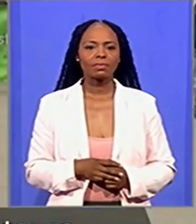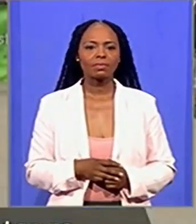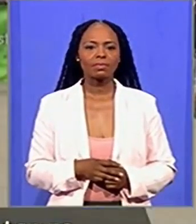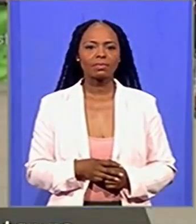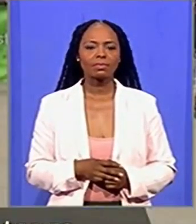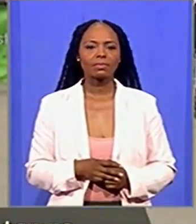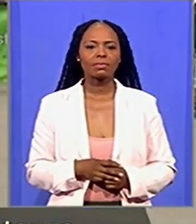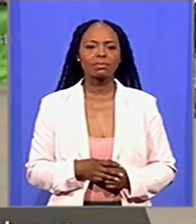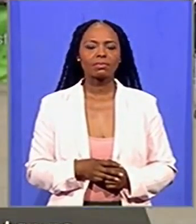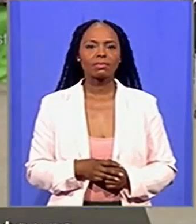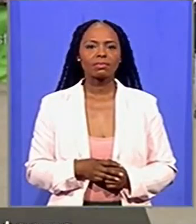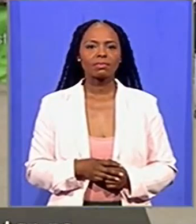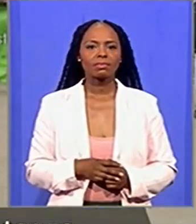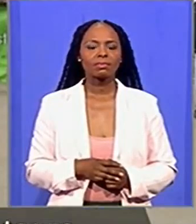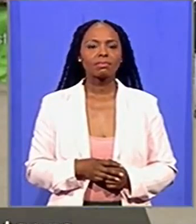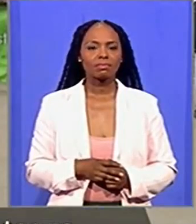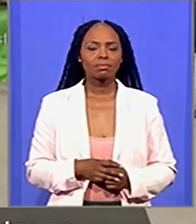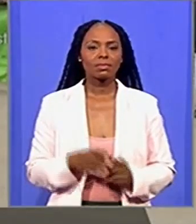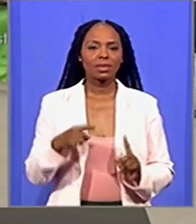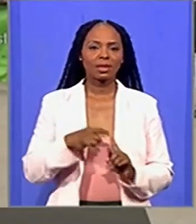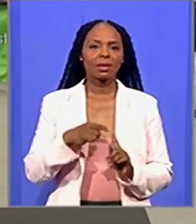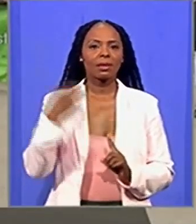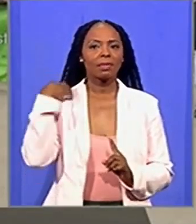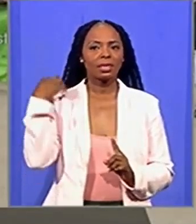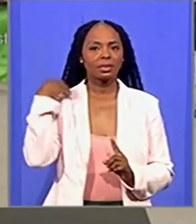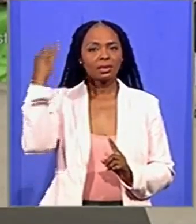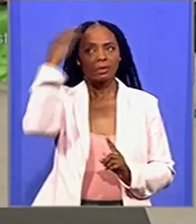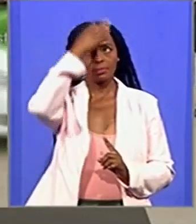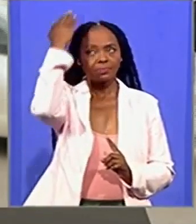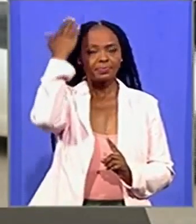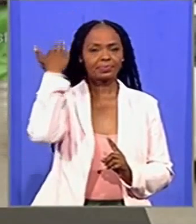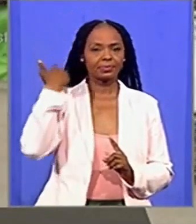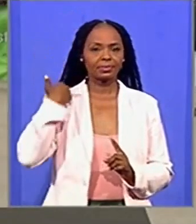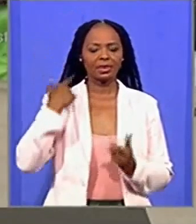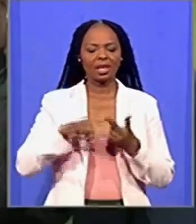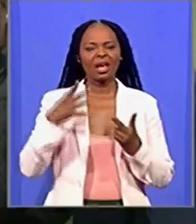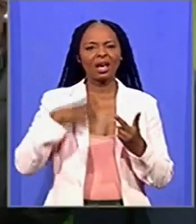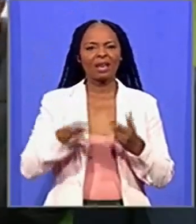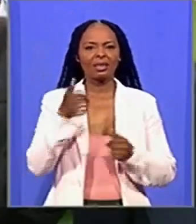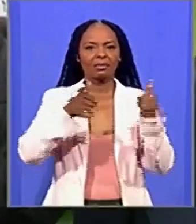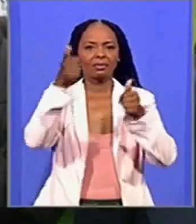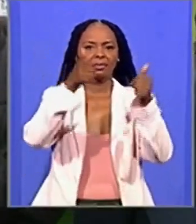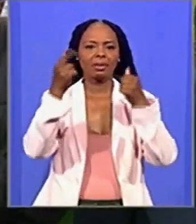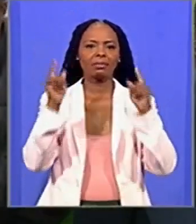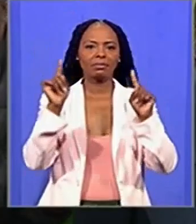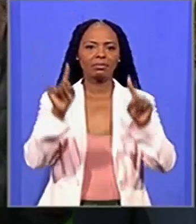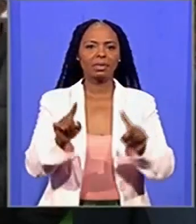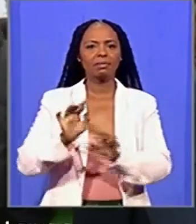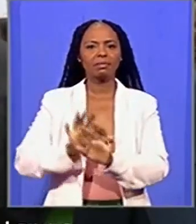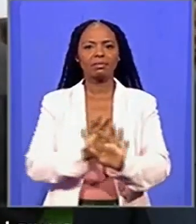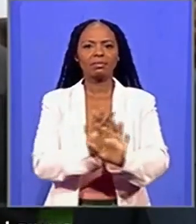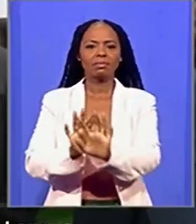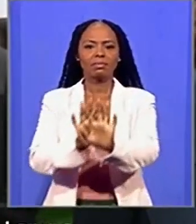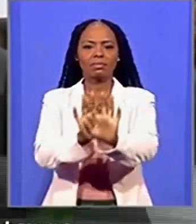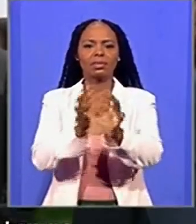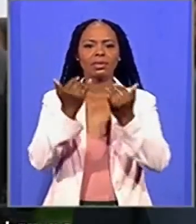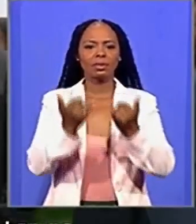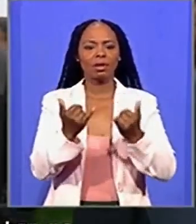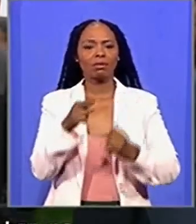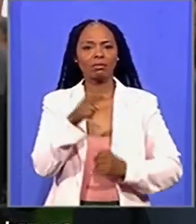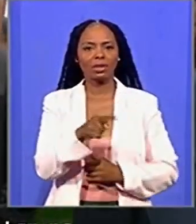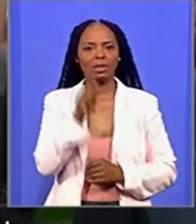Letona Dlamini Zuma ha mo letona kgolo ya KwaZulu-Natal le bahlanka ba bang ba hlaeletseng ka mahetla ba eteletse pele mohwanto wa Being in Her Shoes ho